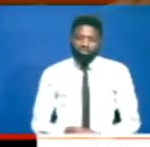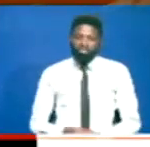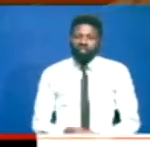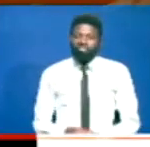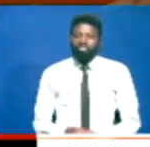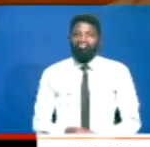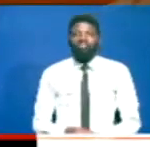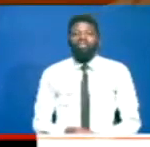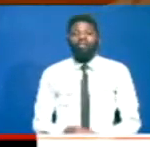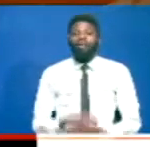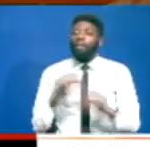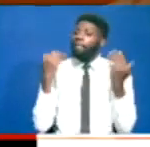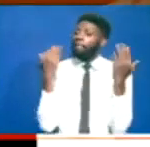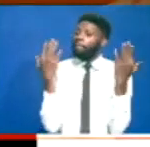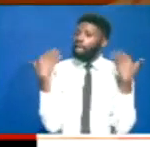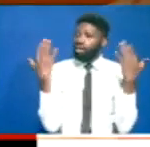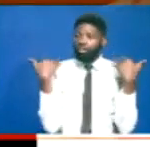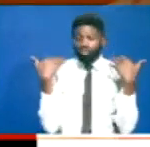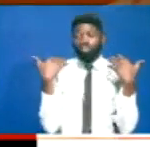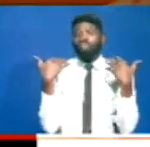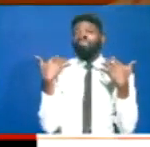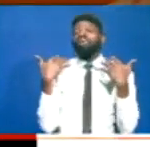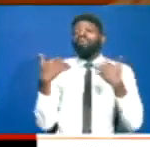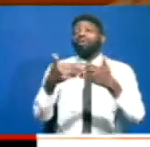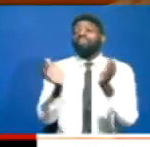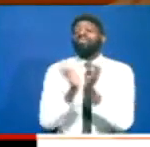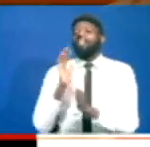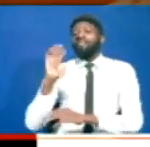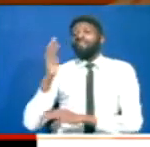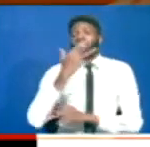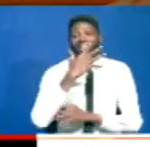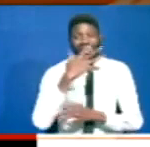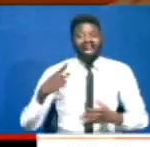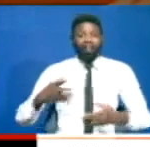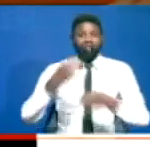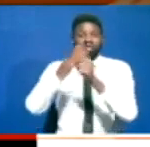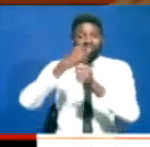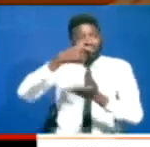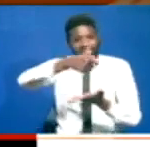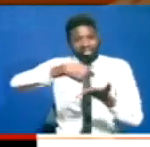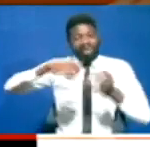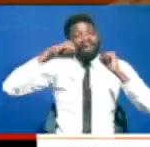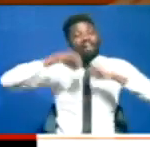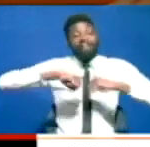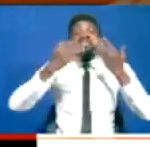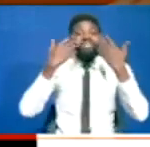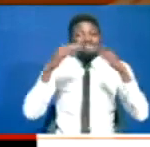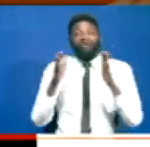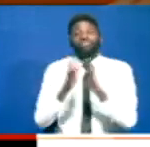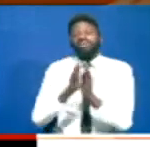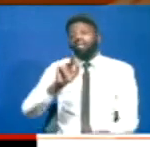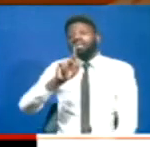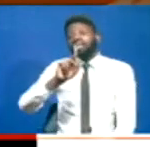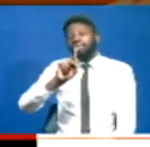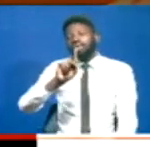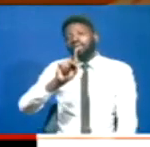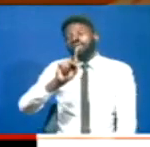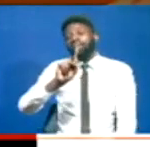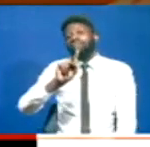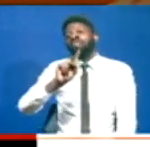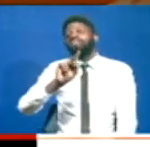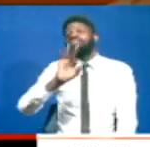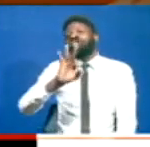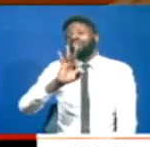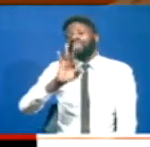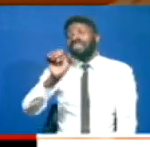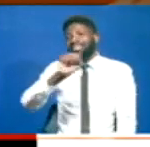Meanwhile, Meru Community Forest Associations have signed an agreement with Kenya Forest Services in a move that is aimed at aligning the